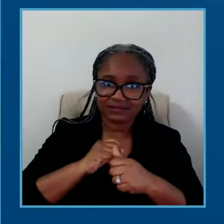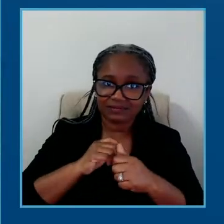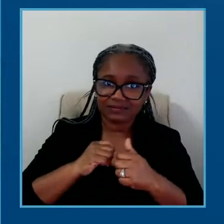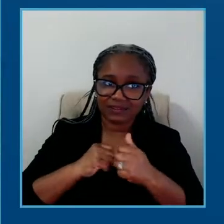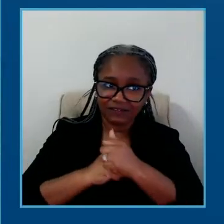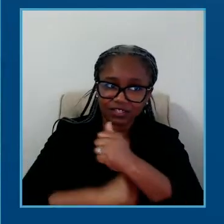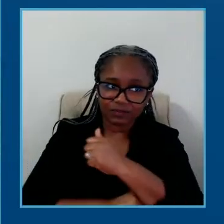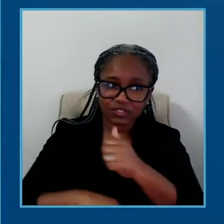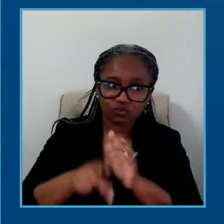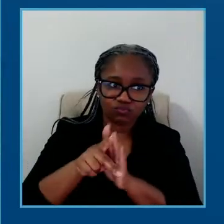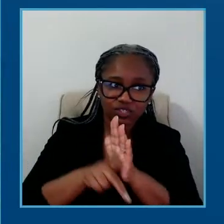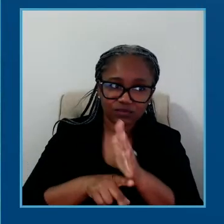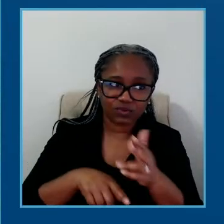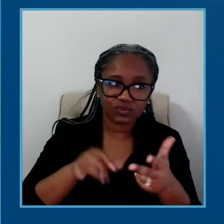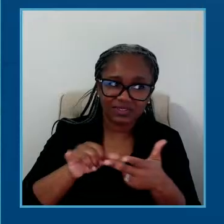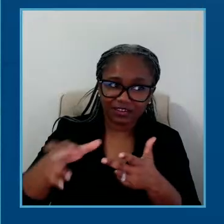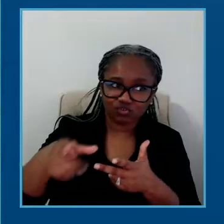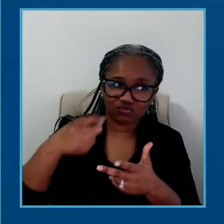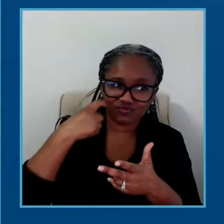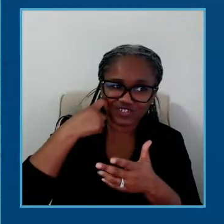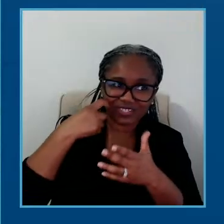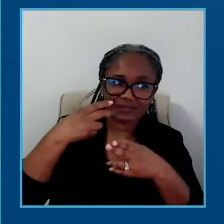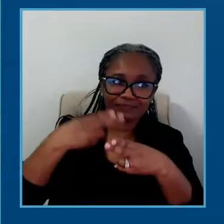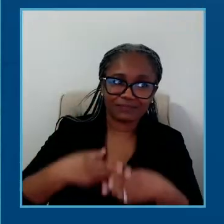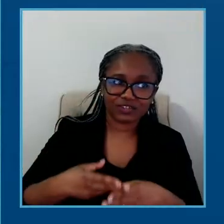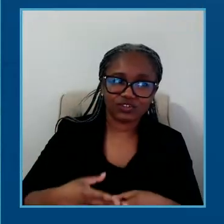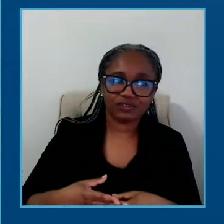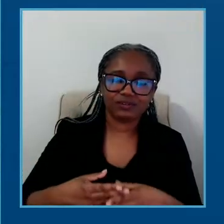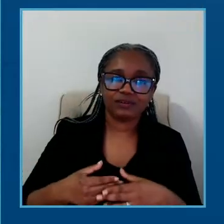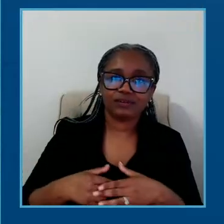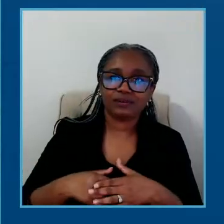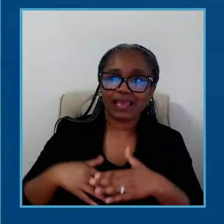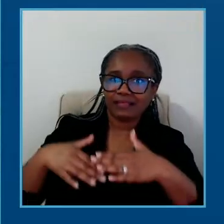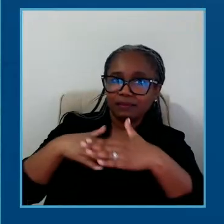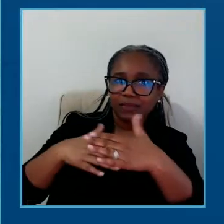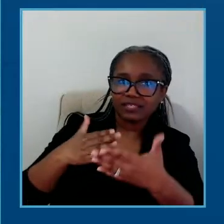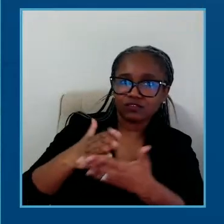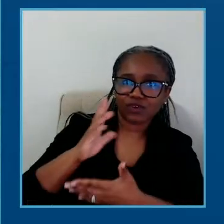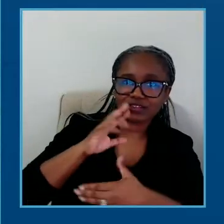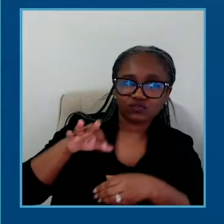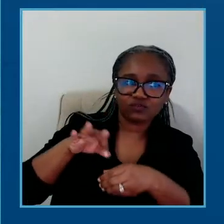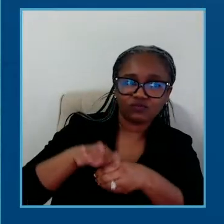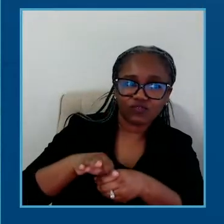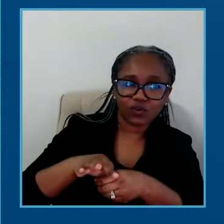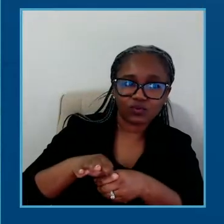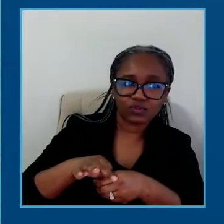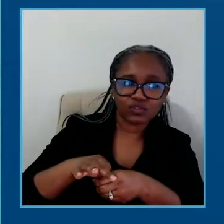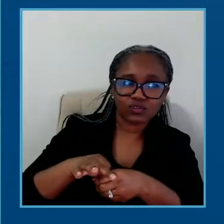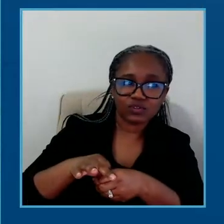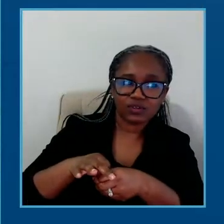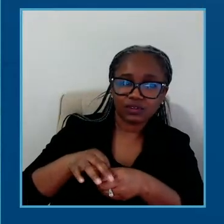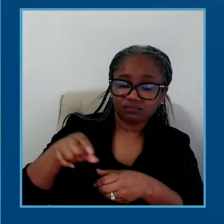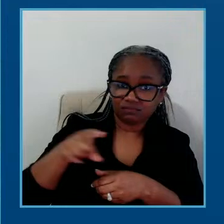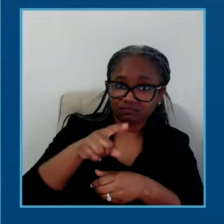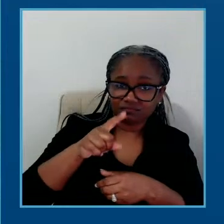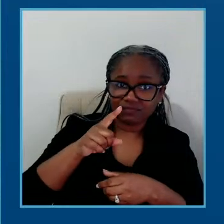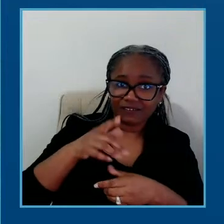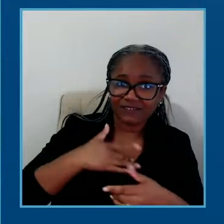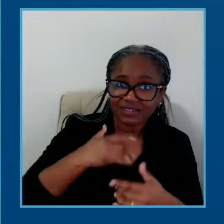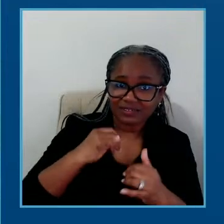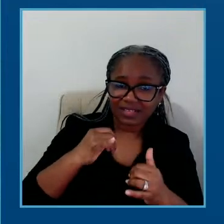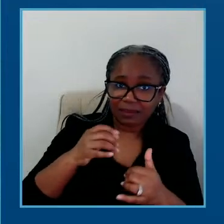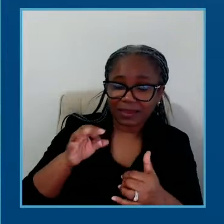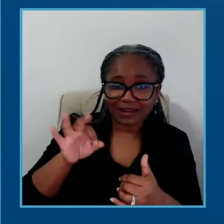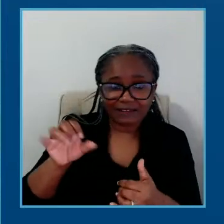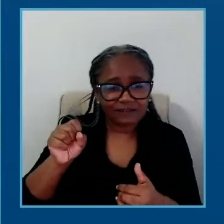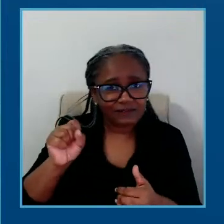Yeah, resulting from the third balloting procedures, and if so, why? Yeah, sure. As members